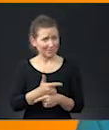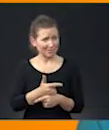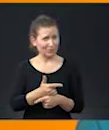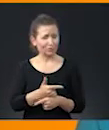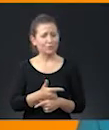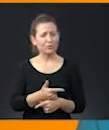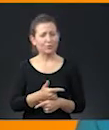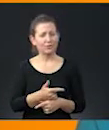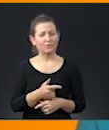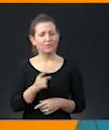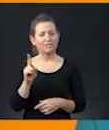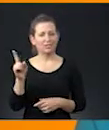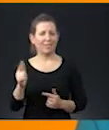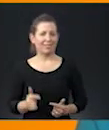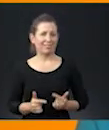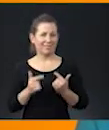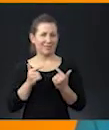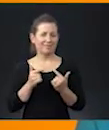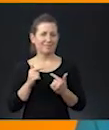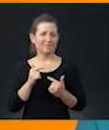although she lives in Denver, Colorado,